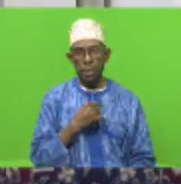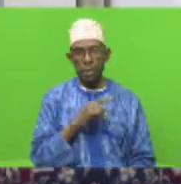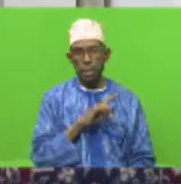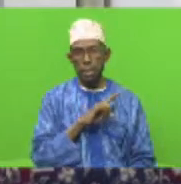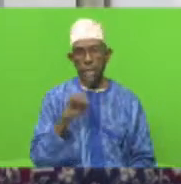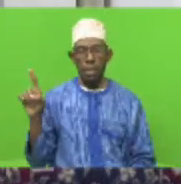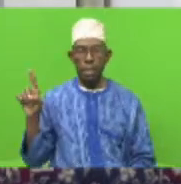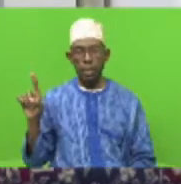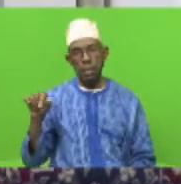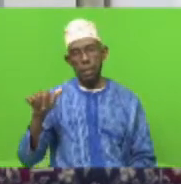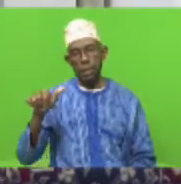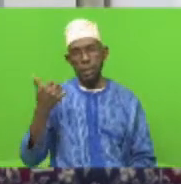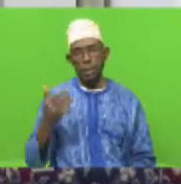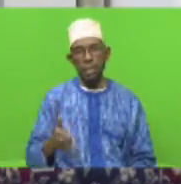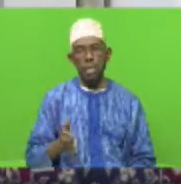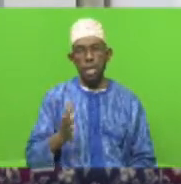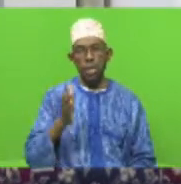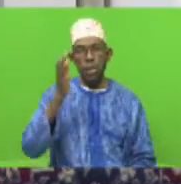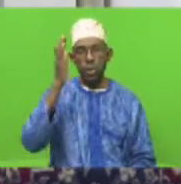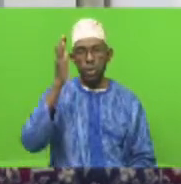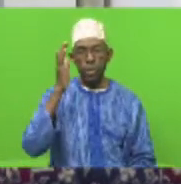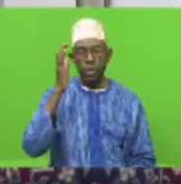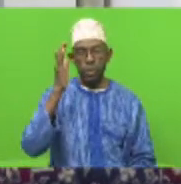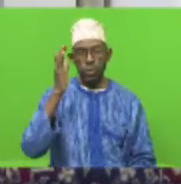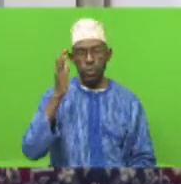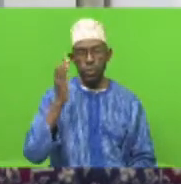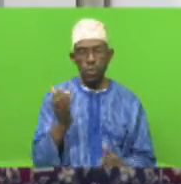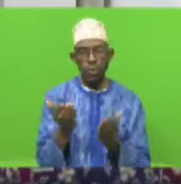kwa ulimi wangu hakuna mola